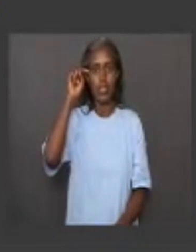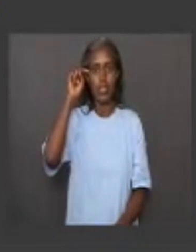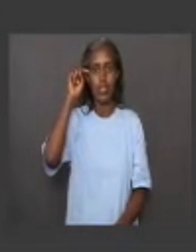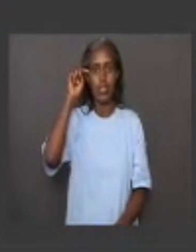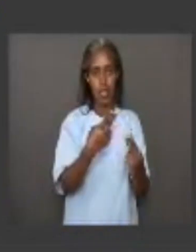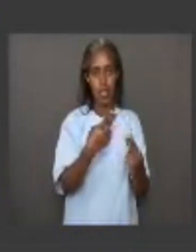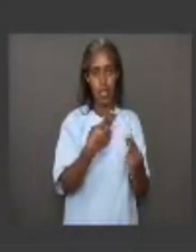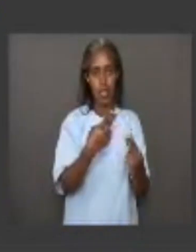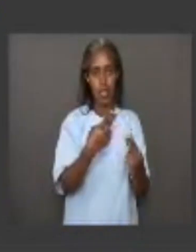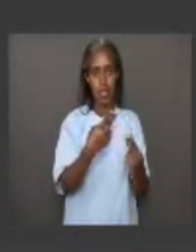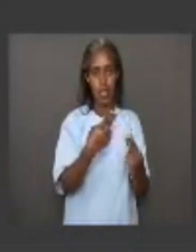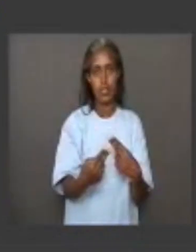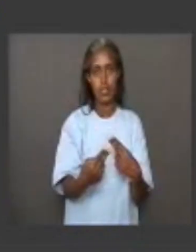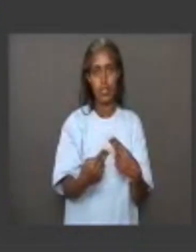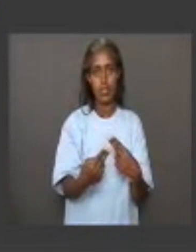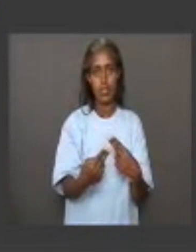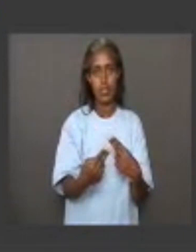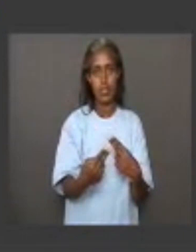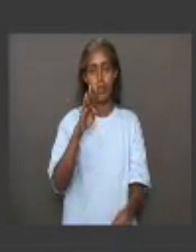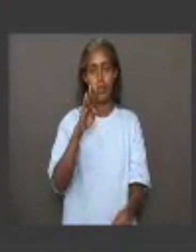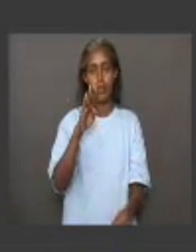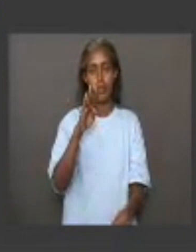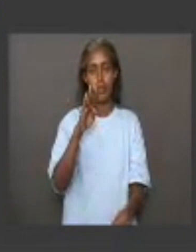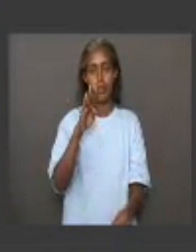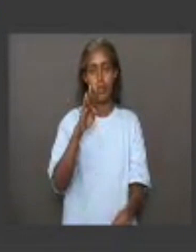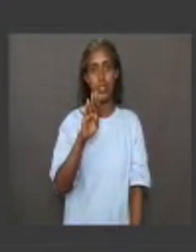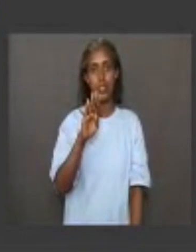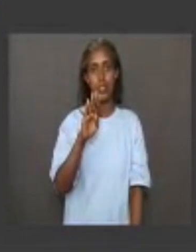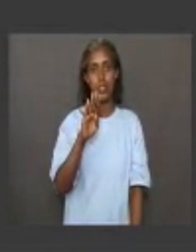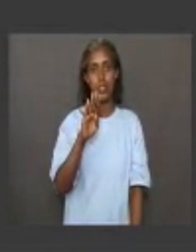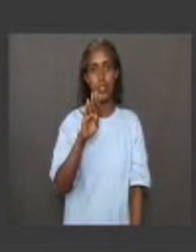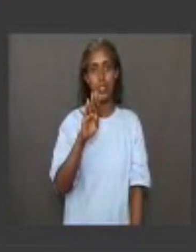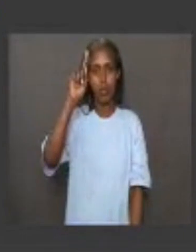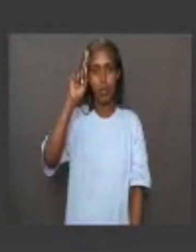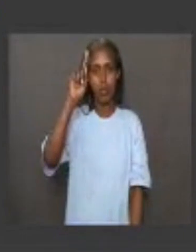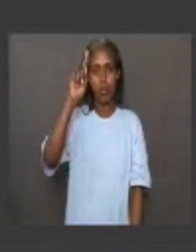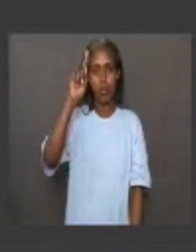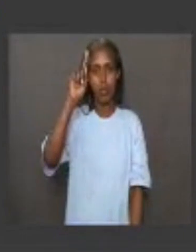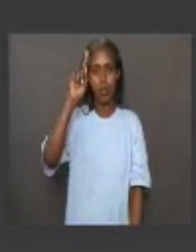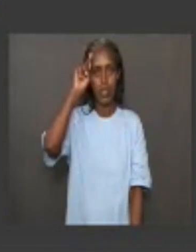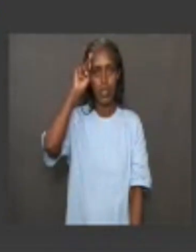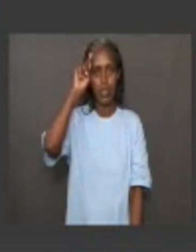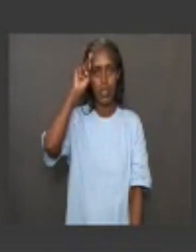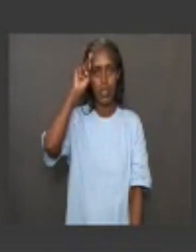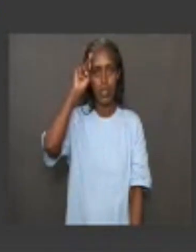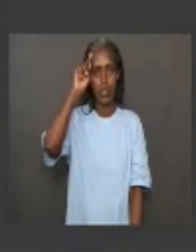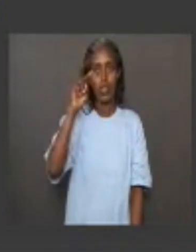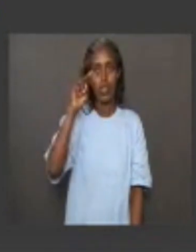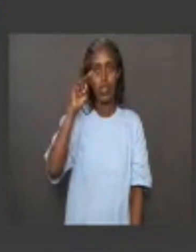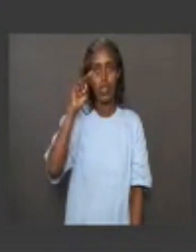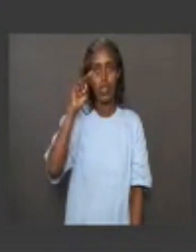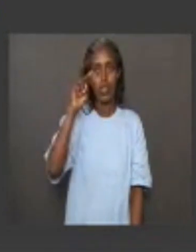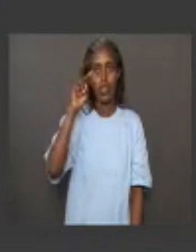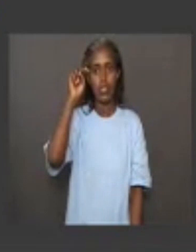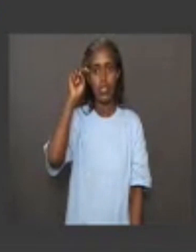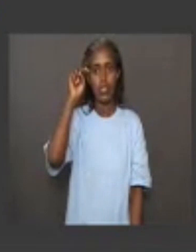times b to the power of 1 over n